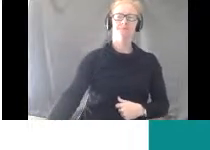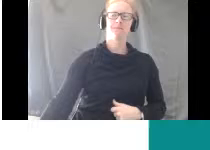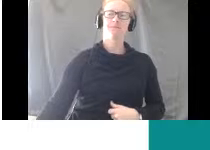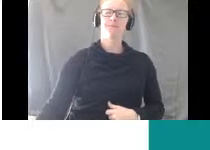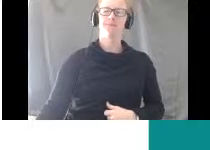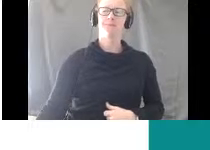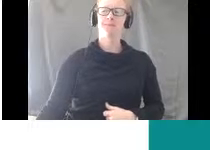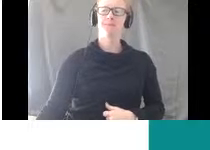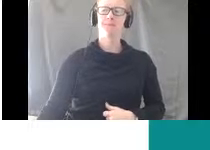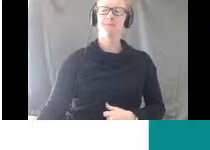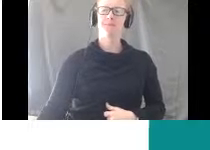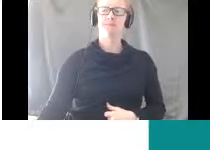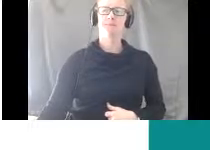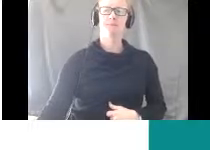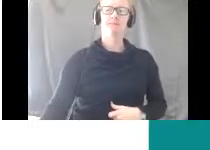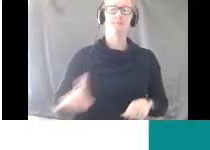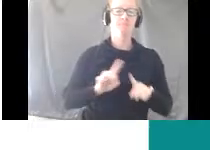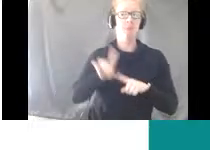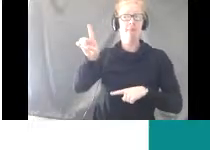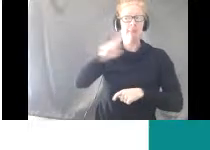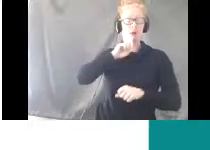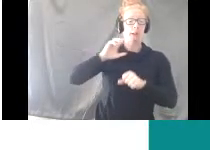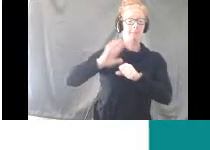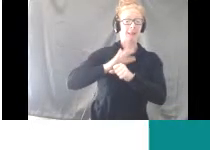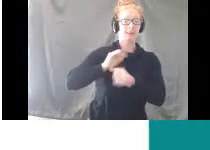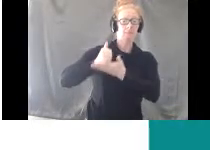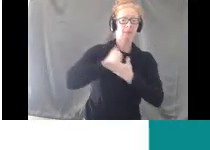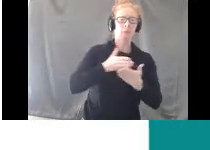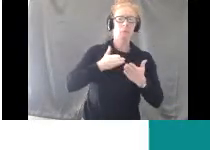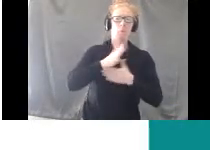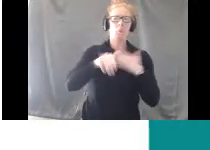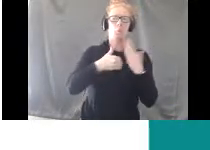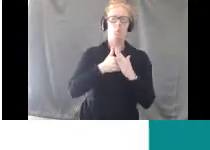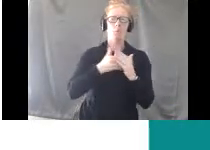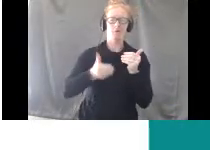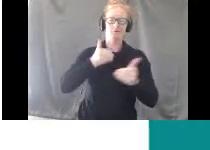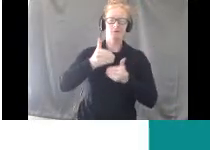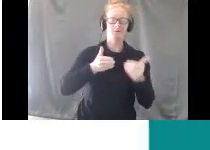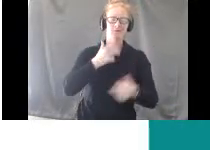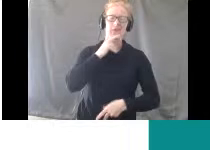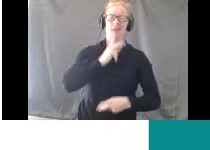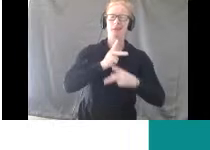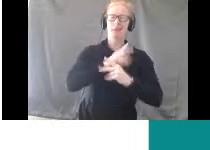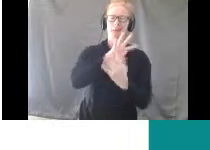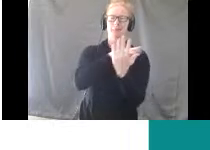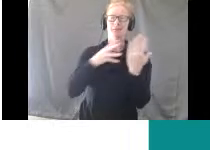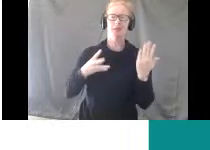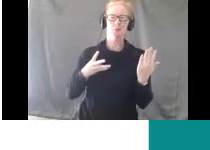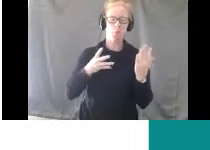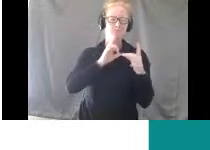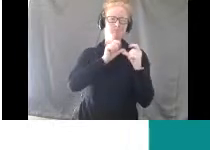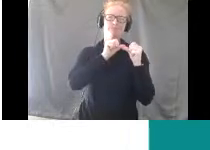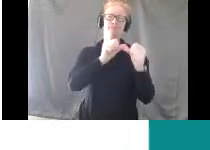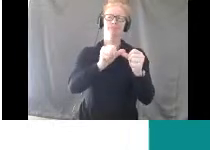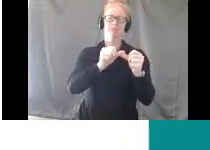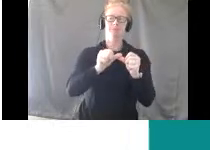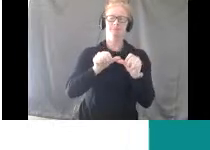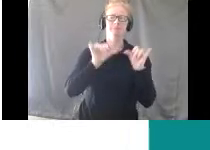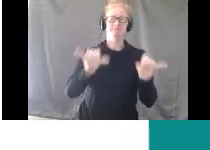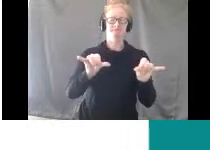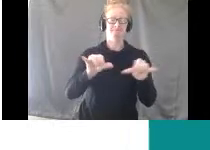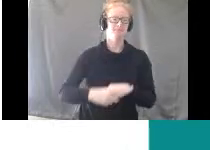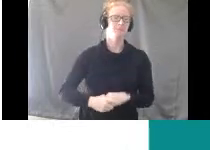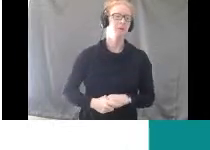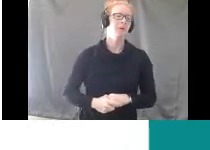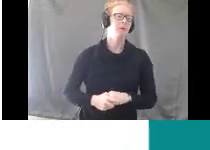getting us through this process and seeking to keep our schedule as we move forward. So once